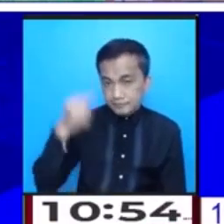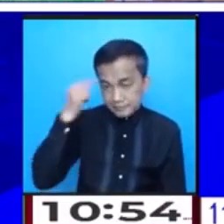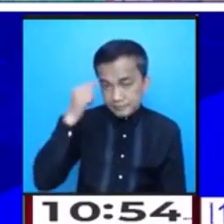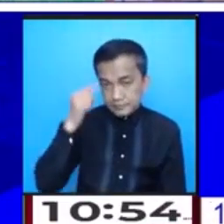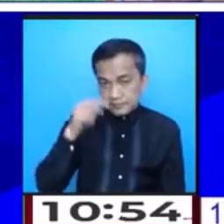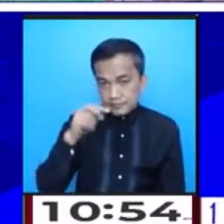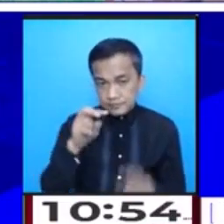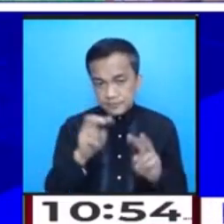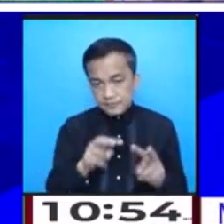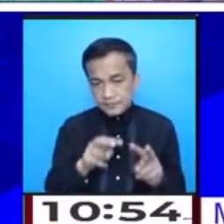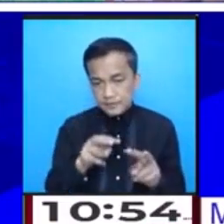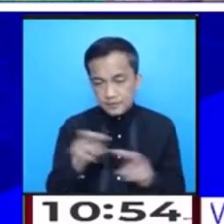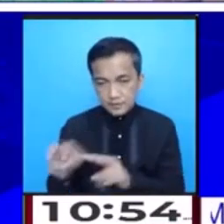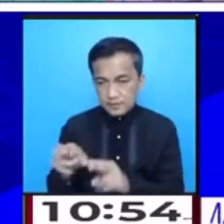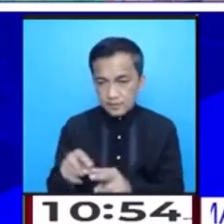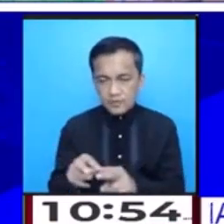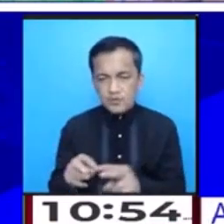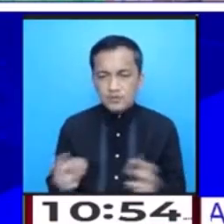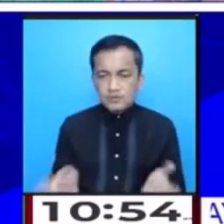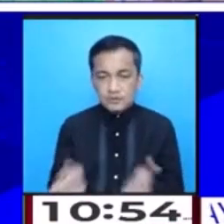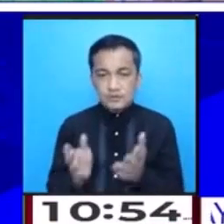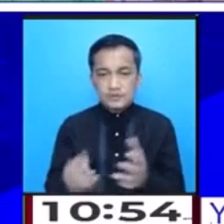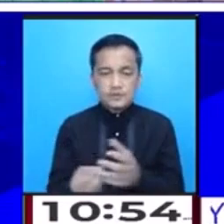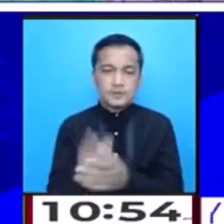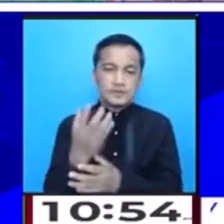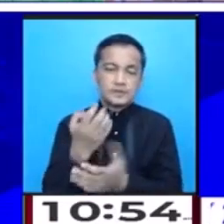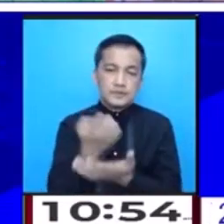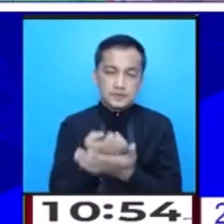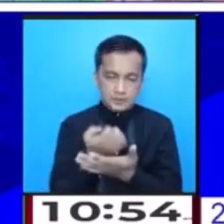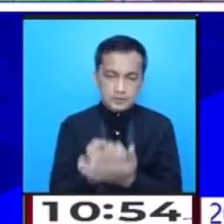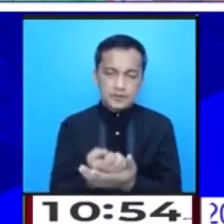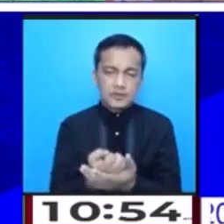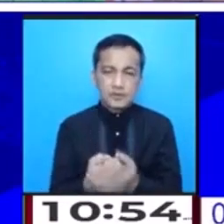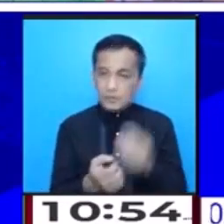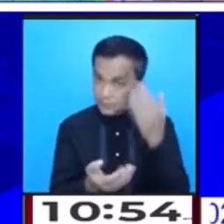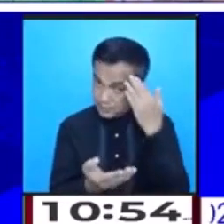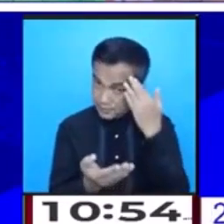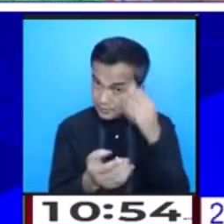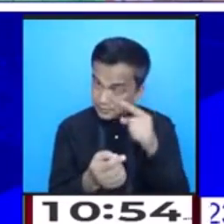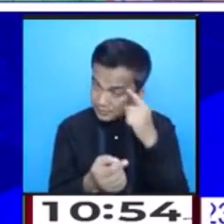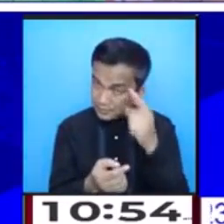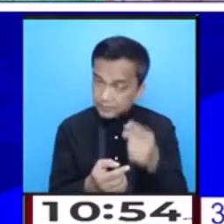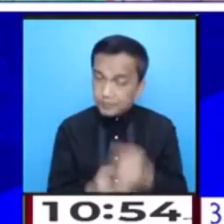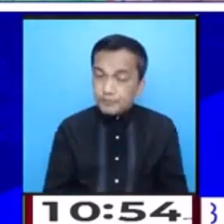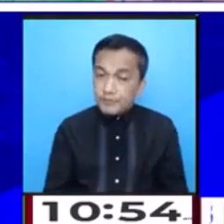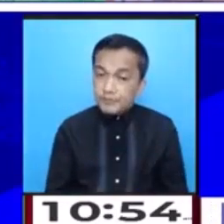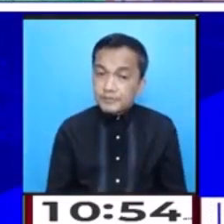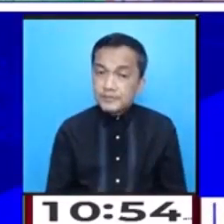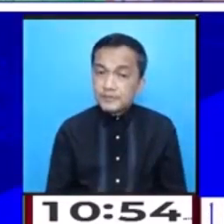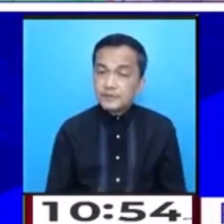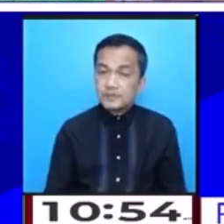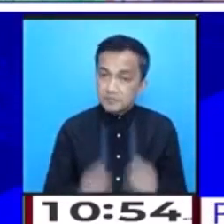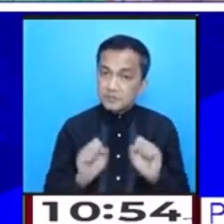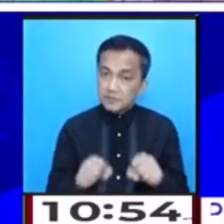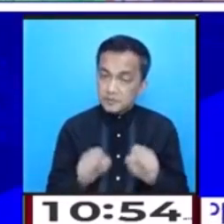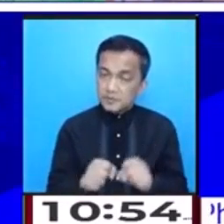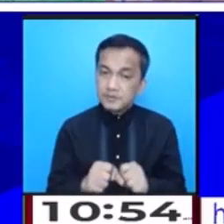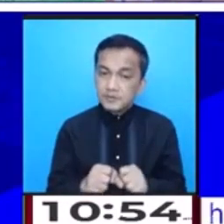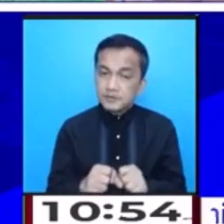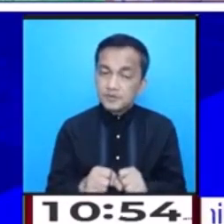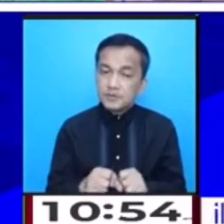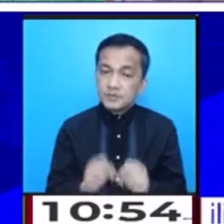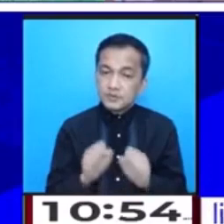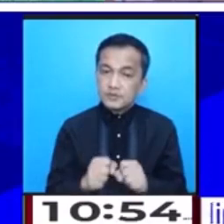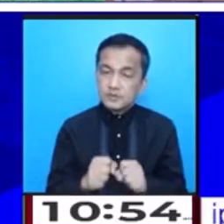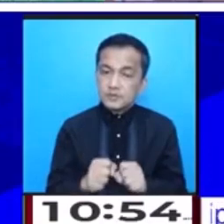what's driving the growth of the economy, we do think that that's still doable, very much doable. As I